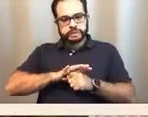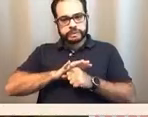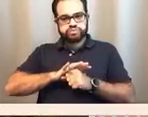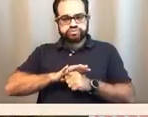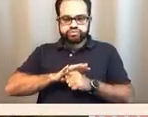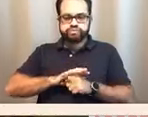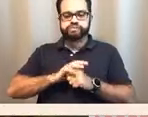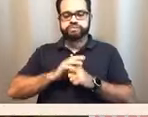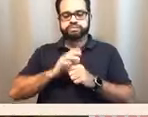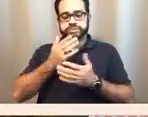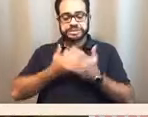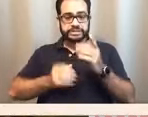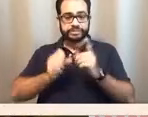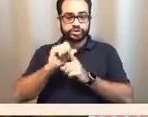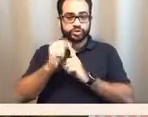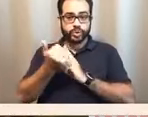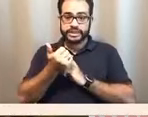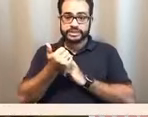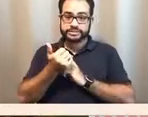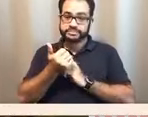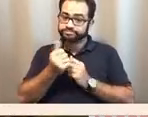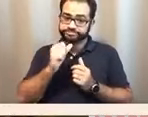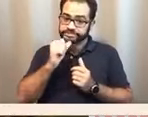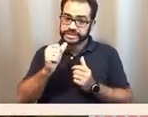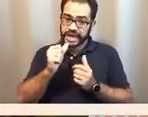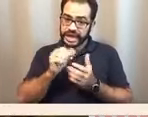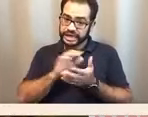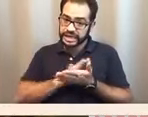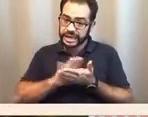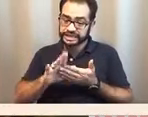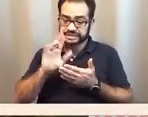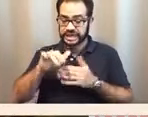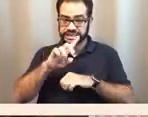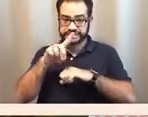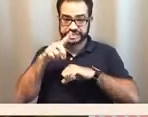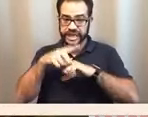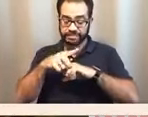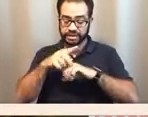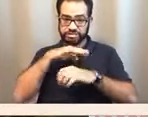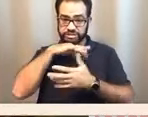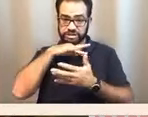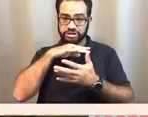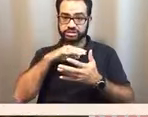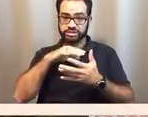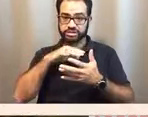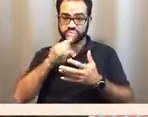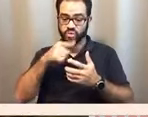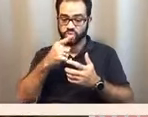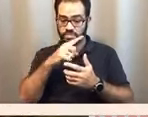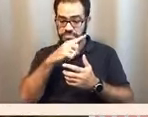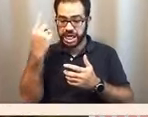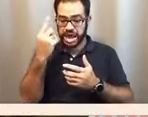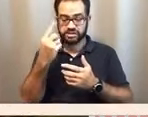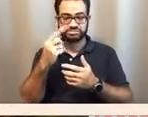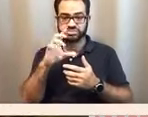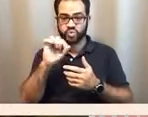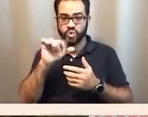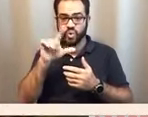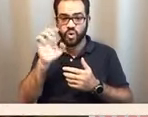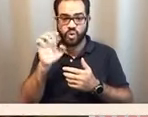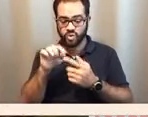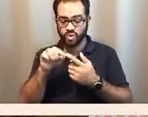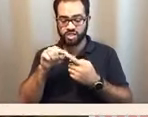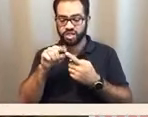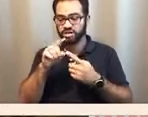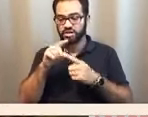situations where it's not all that clean. That diamond is just a piece of coal, dirt. But once you start to put